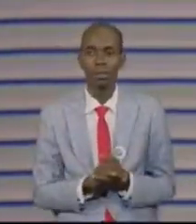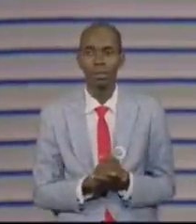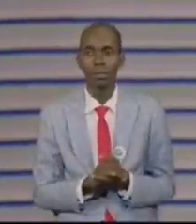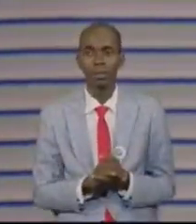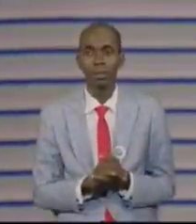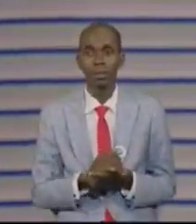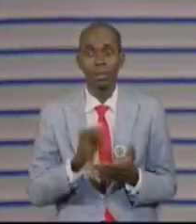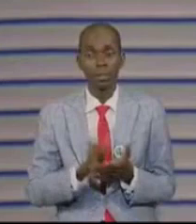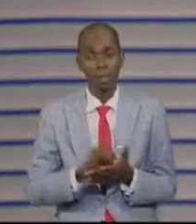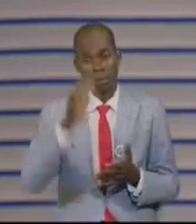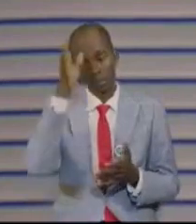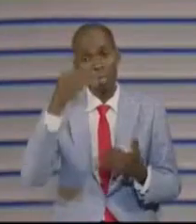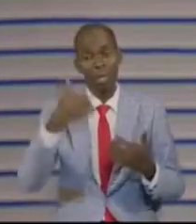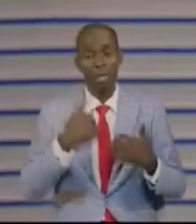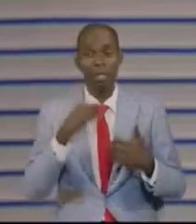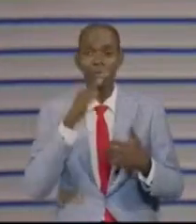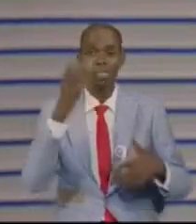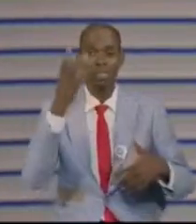some time,